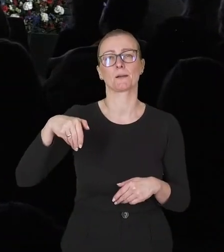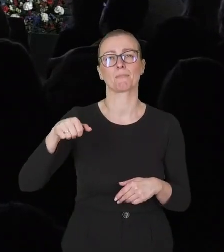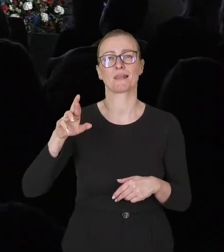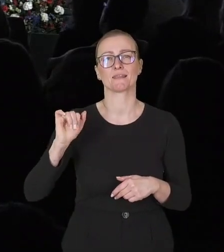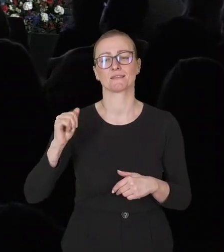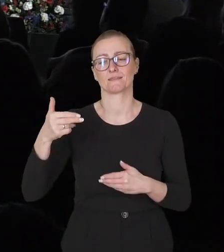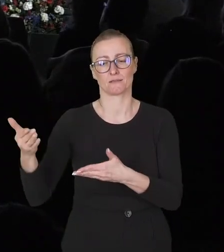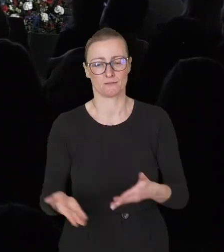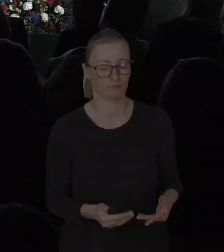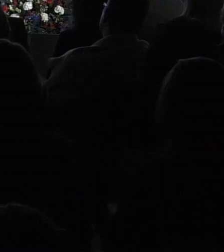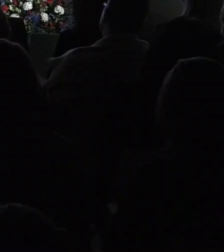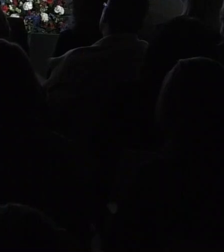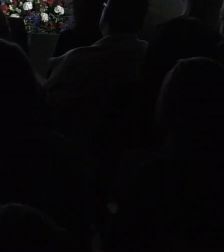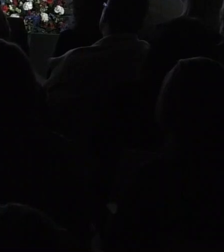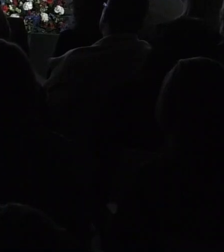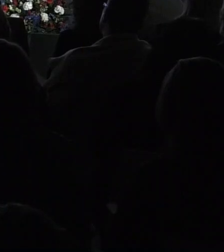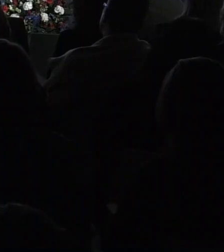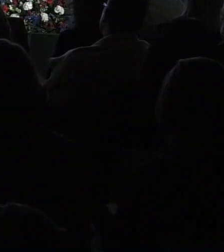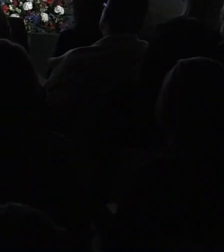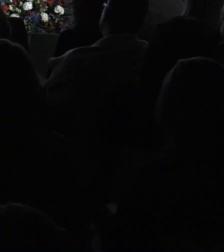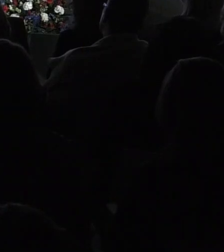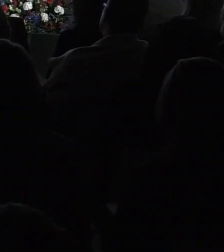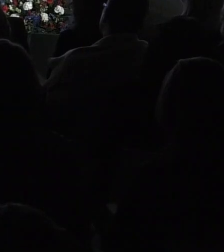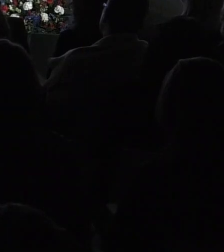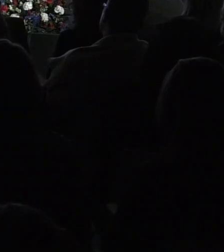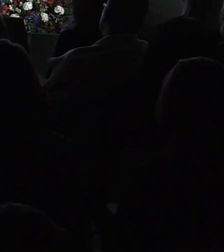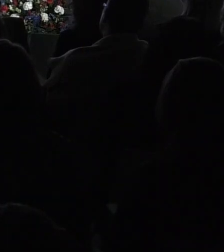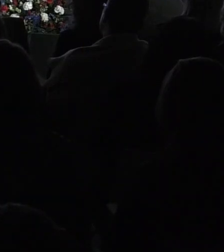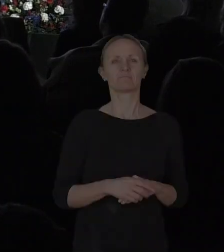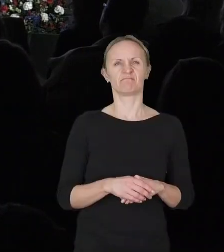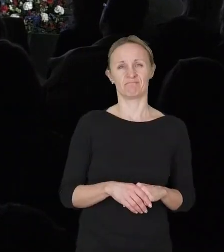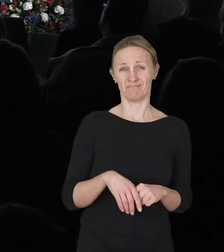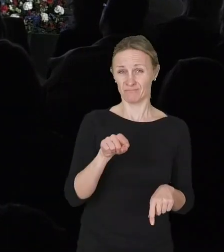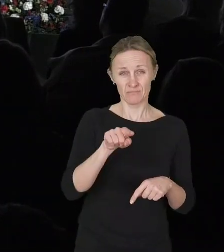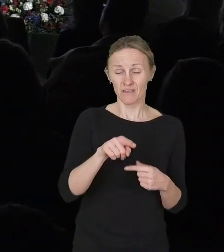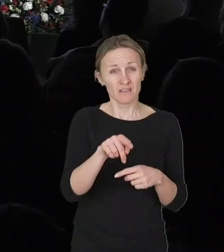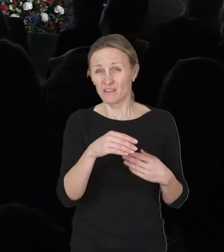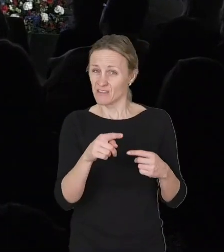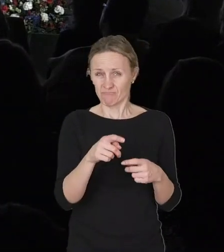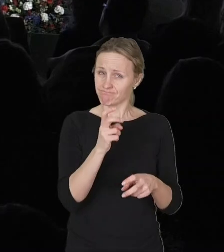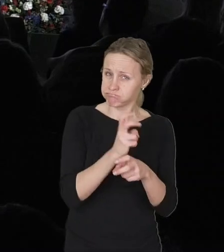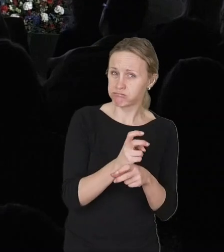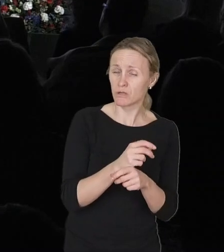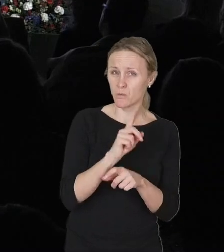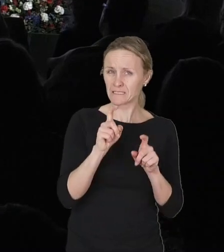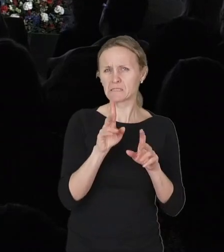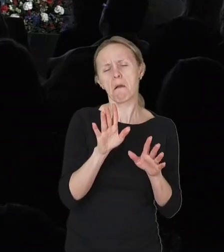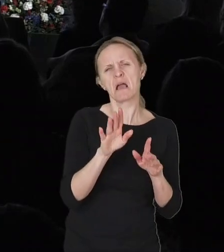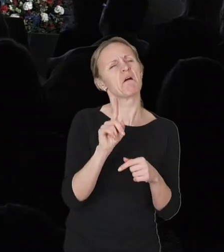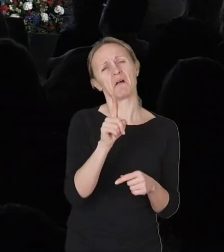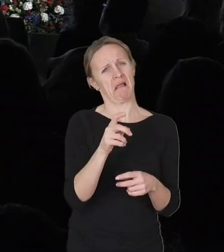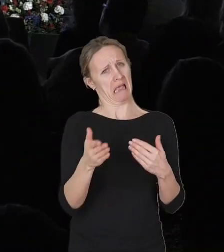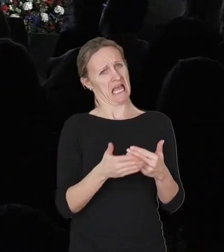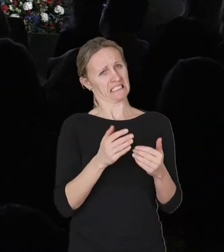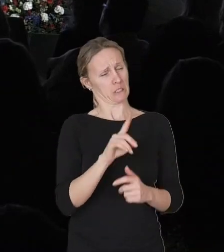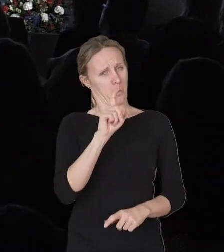question. This is an easy question, and probably the easier one among all those that I expect you to ask. I think if all the